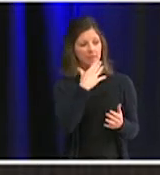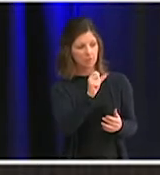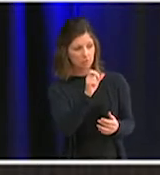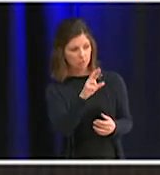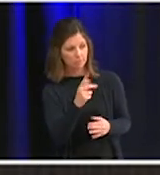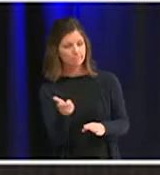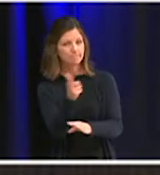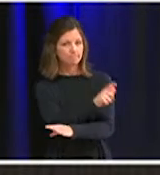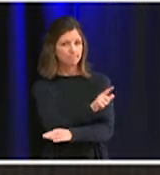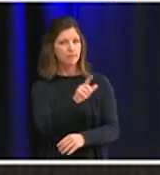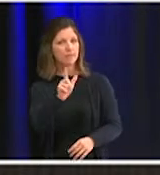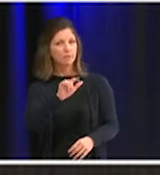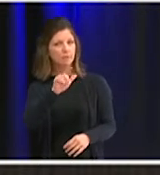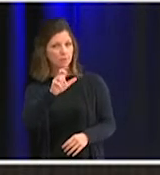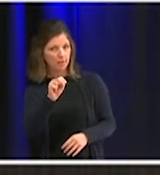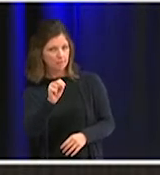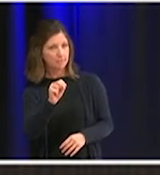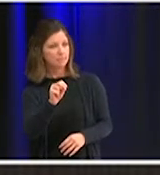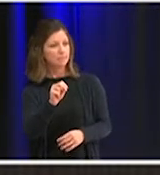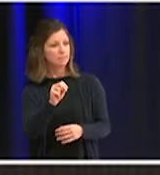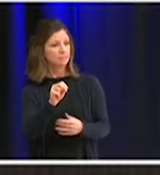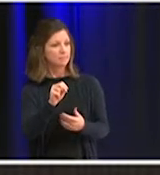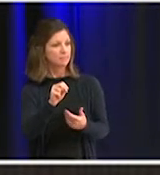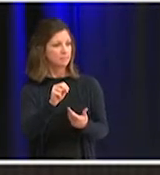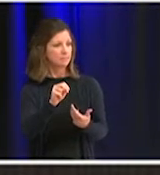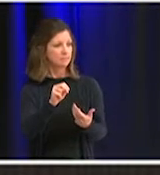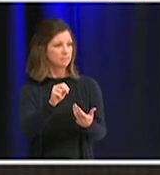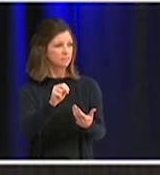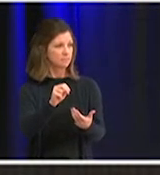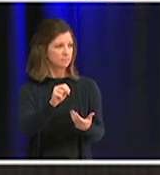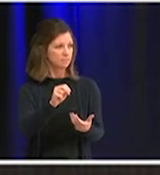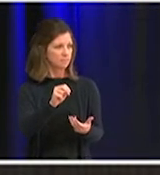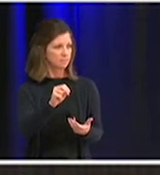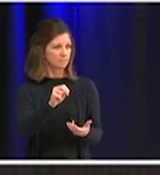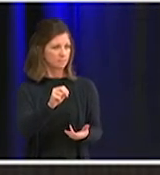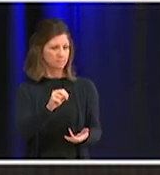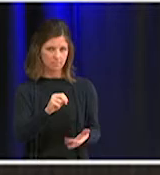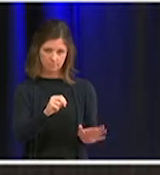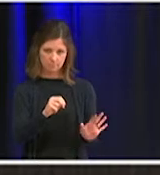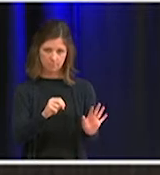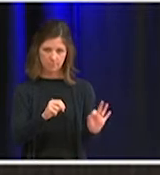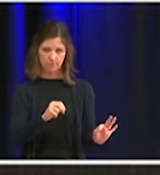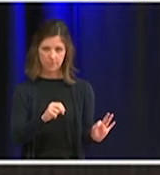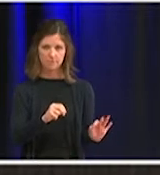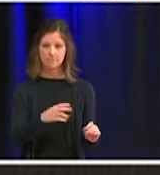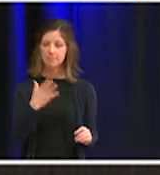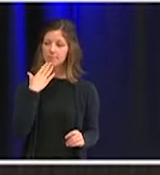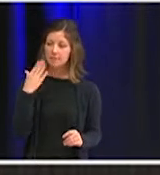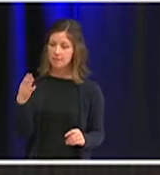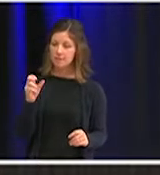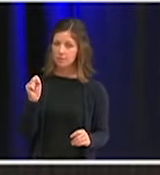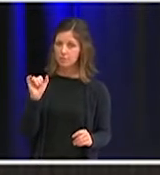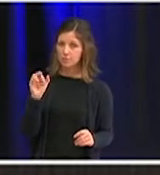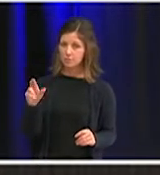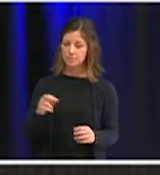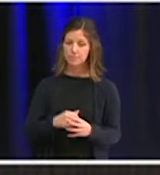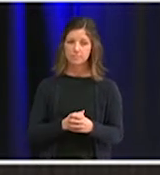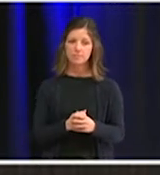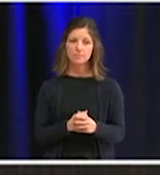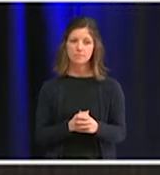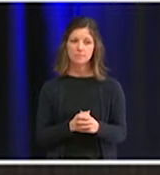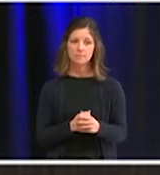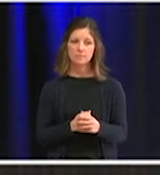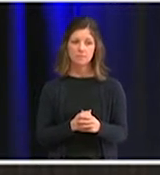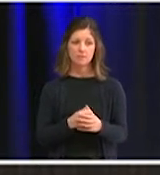turn to Commissioner Larry Johnson, and I'm also going to yield the gavel for a moment upon conclusion. Thank you, sir. I appreciate that. What I wanted to bring